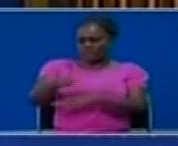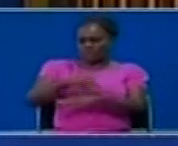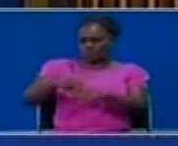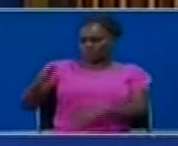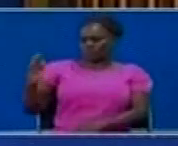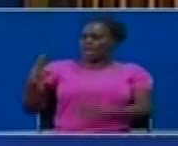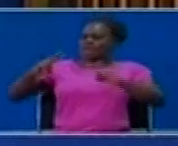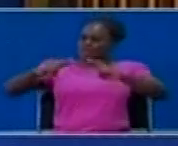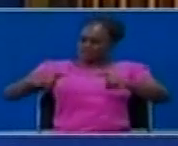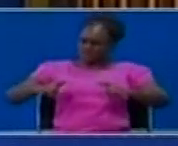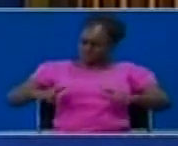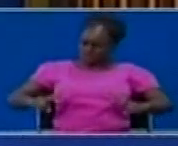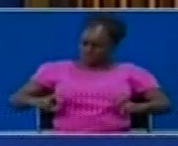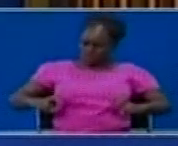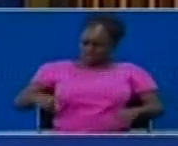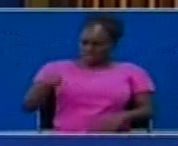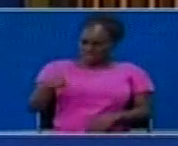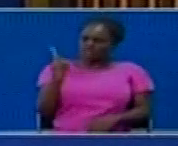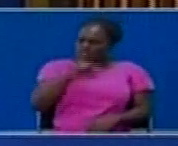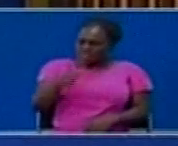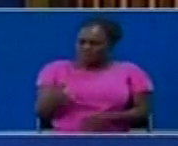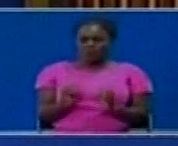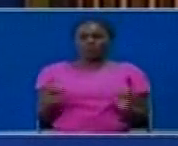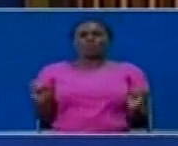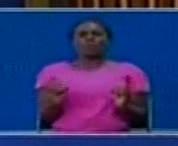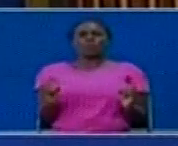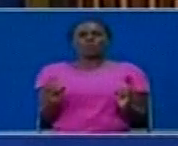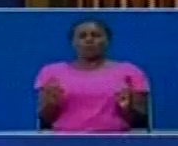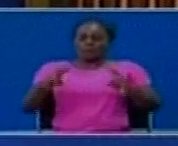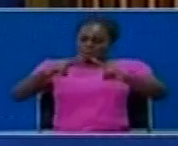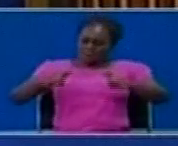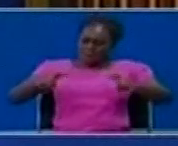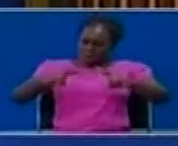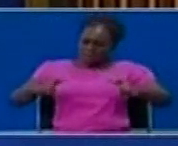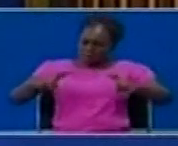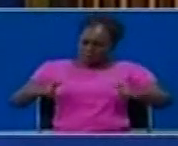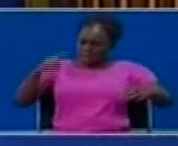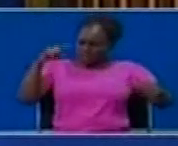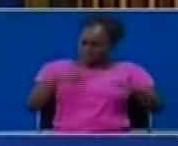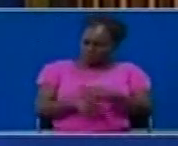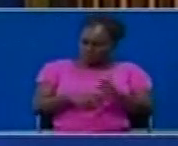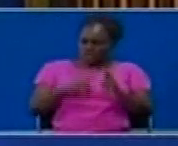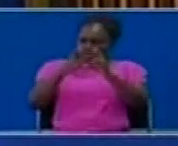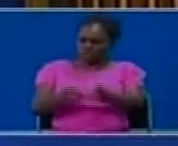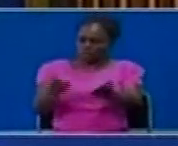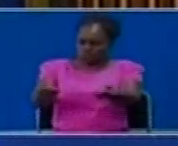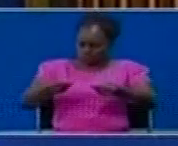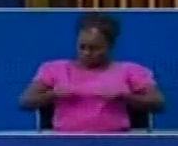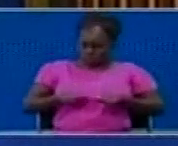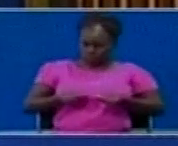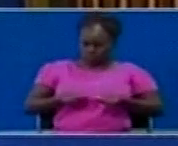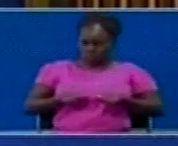to investigate so that this matter does not just end here. To investigate and bring a report to this house, under